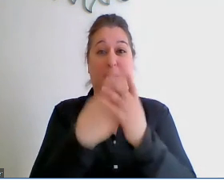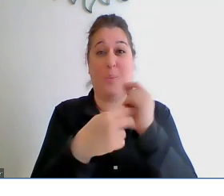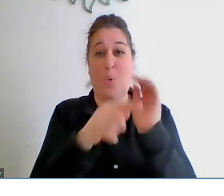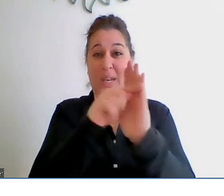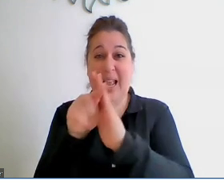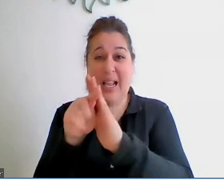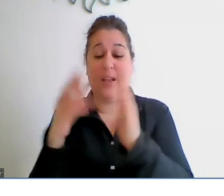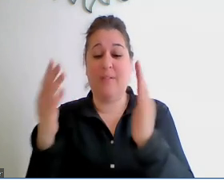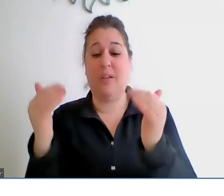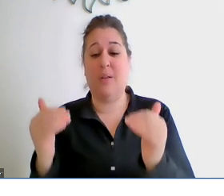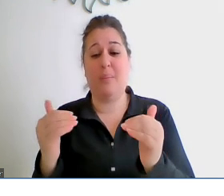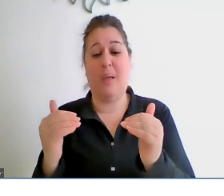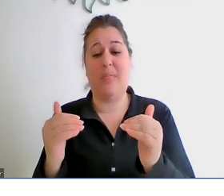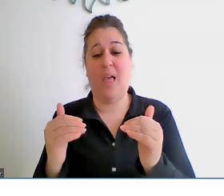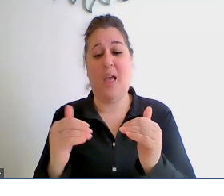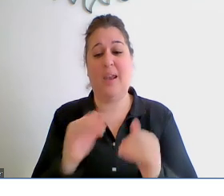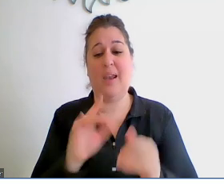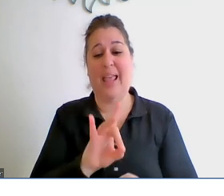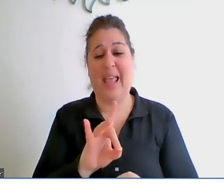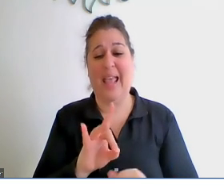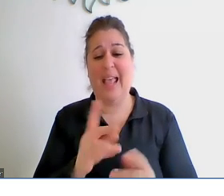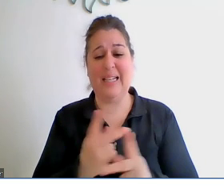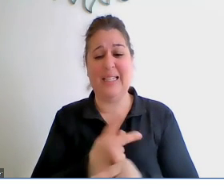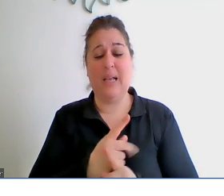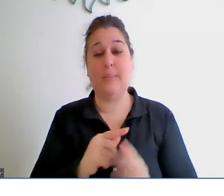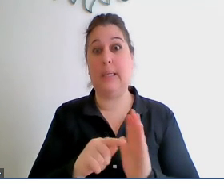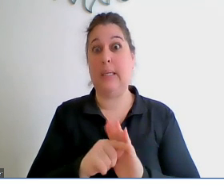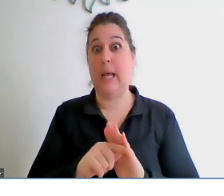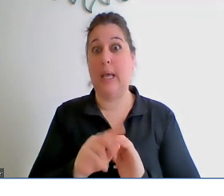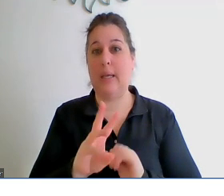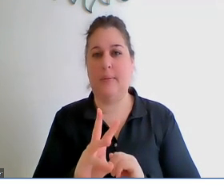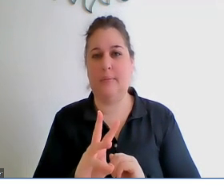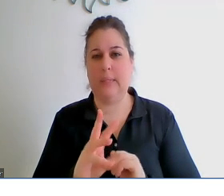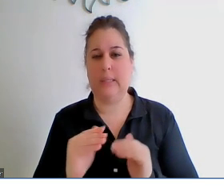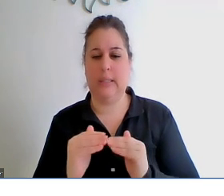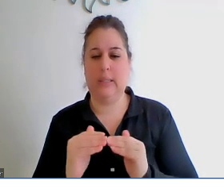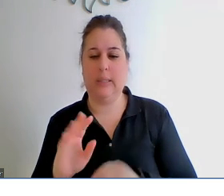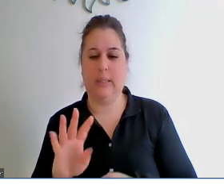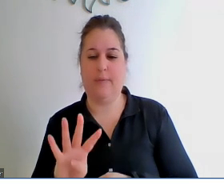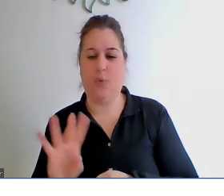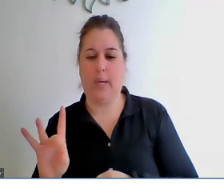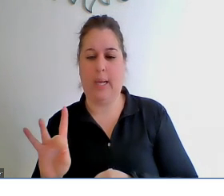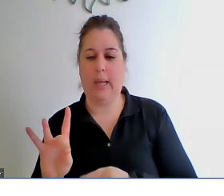6 over 48. Let's say if we divide by 6.